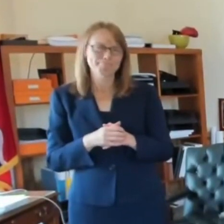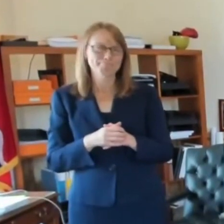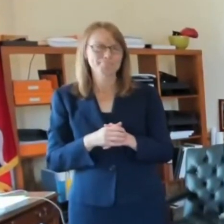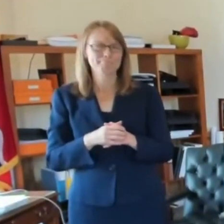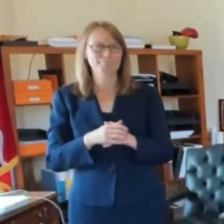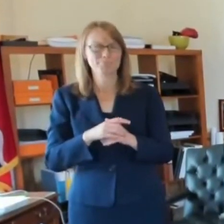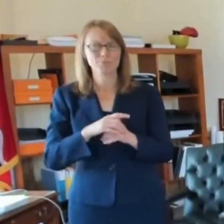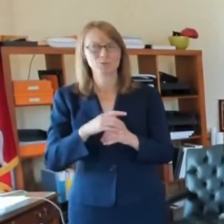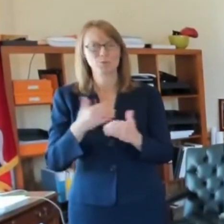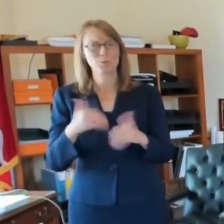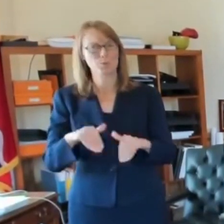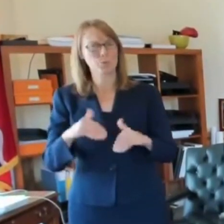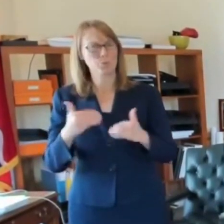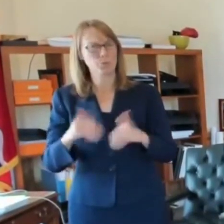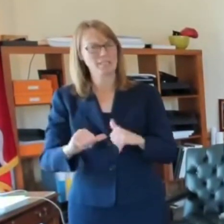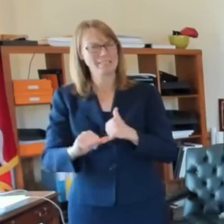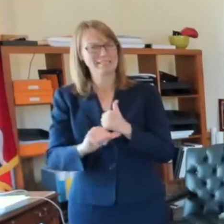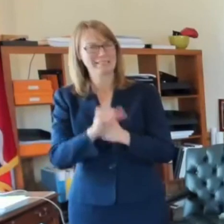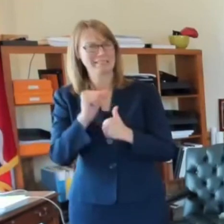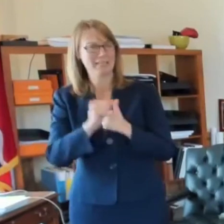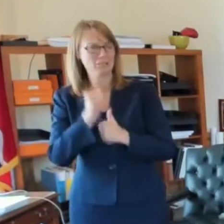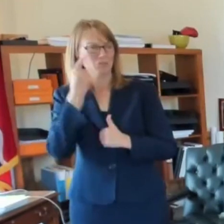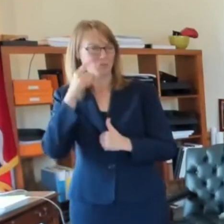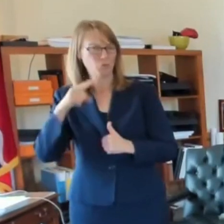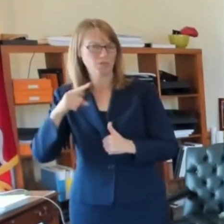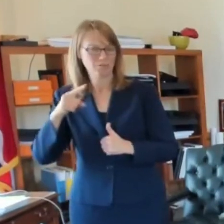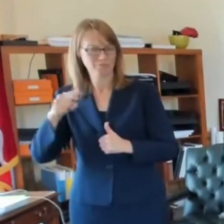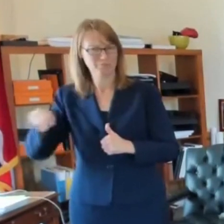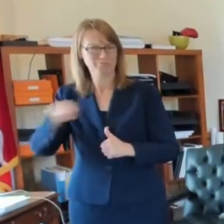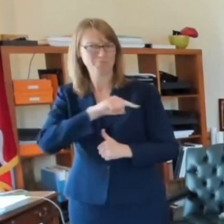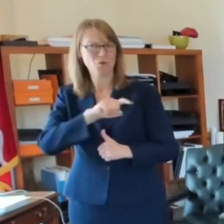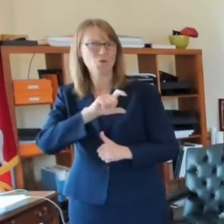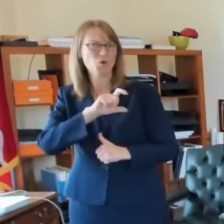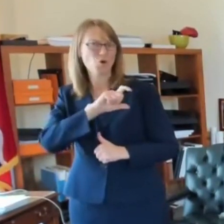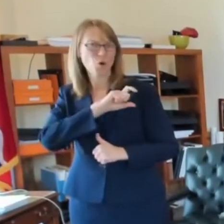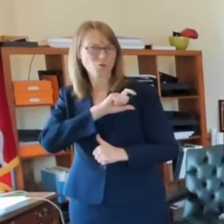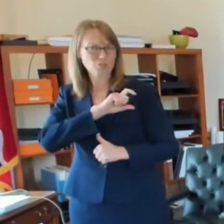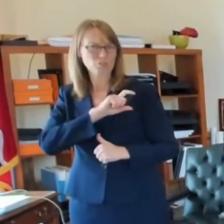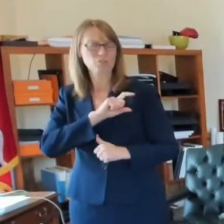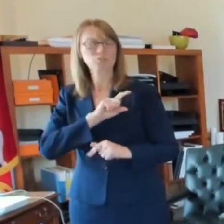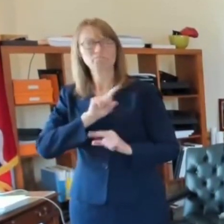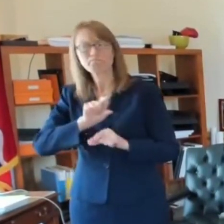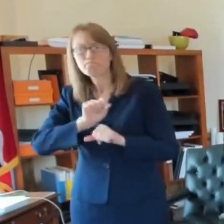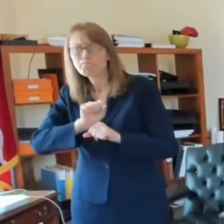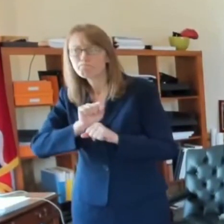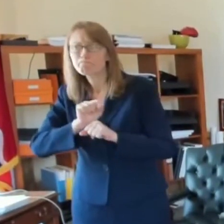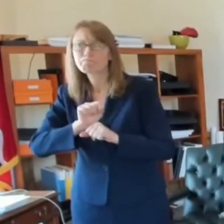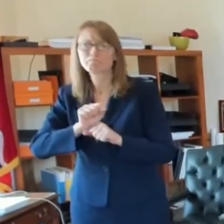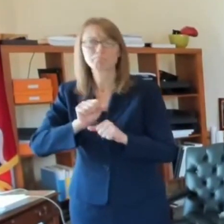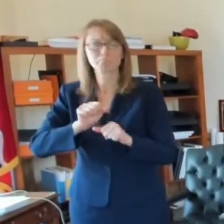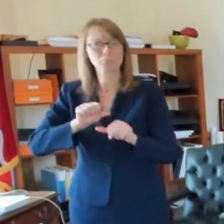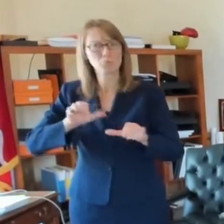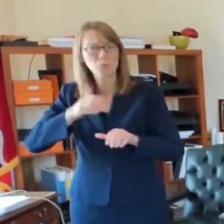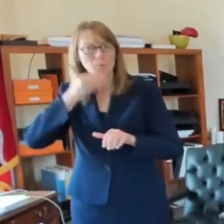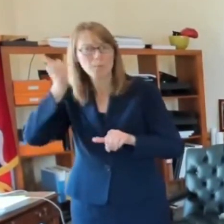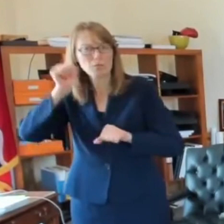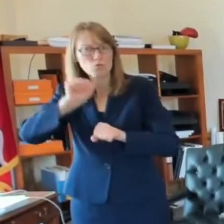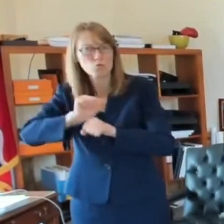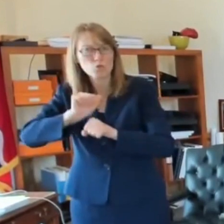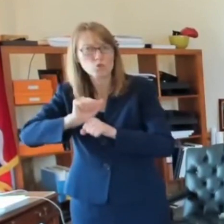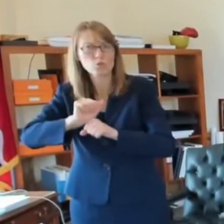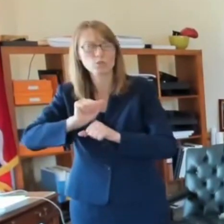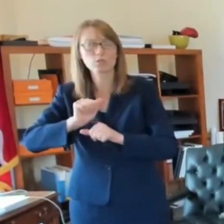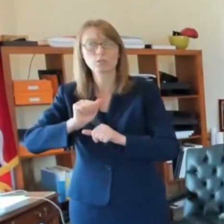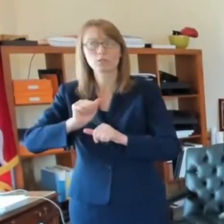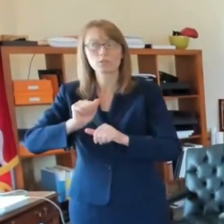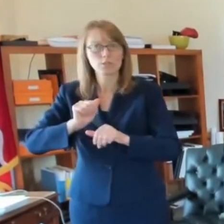dangerous situation out there for our officers, who are doing their best at responding